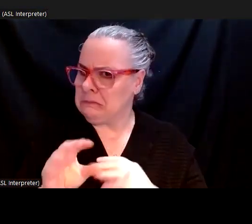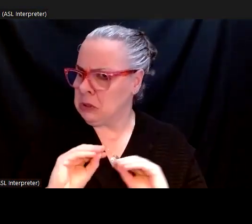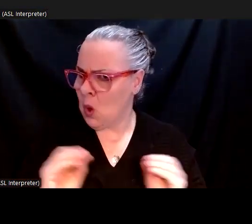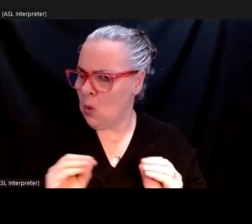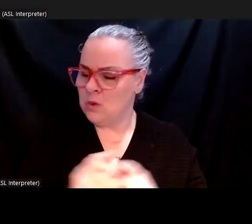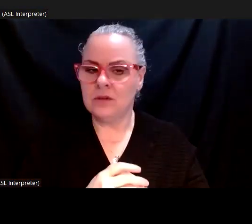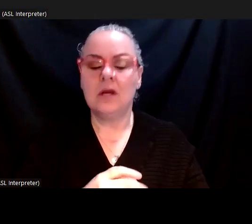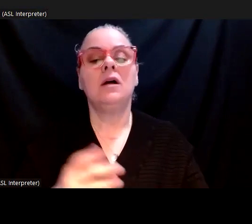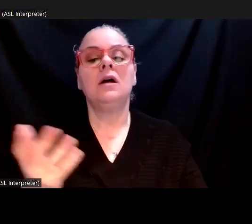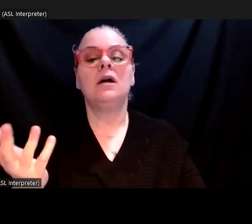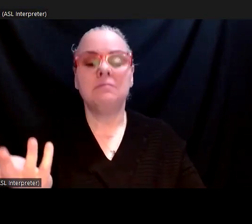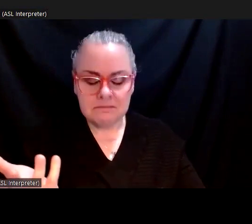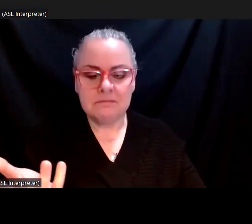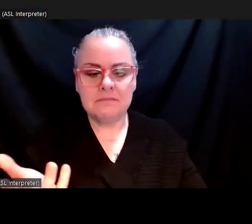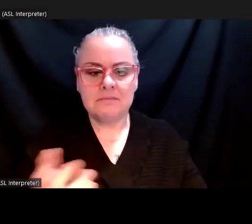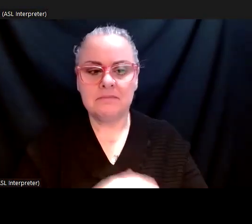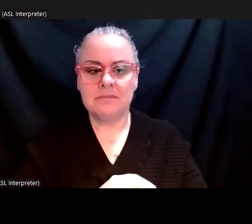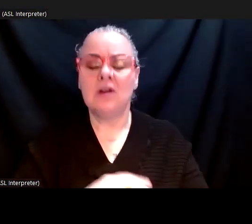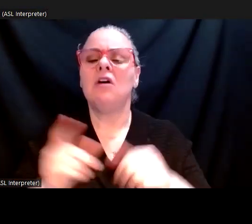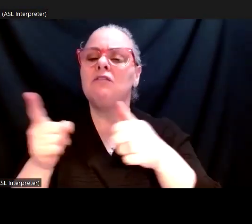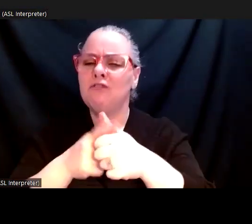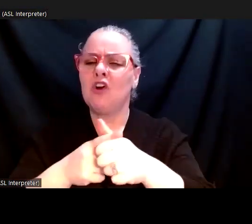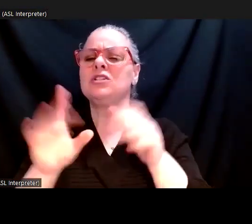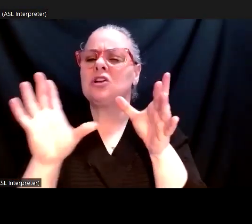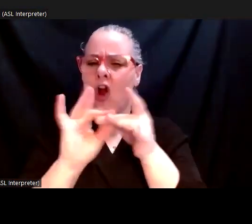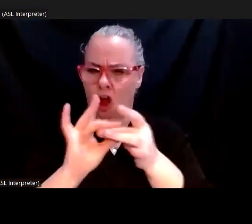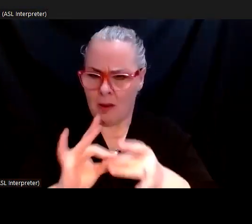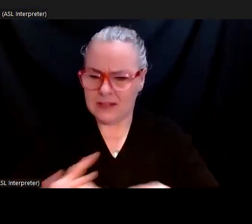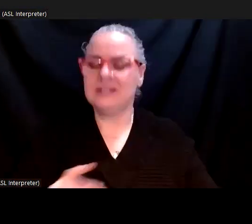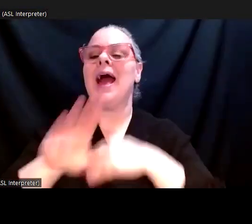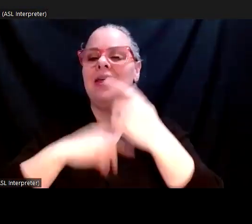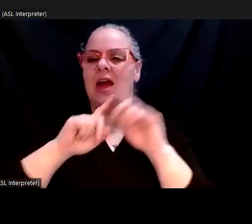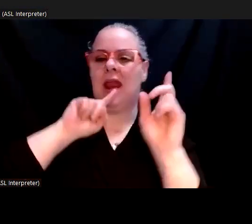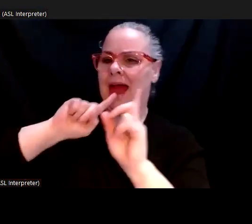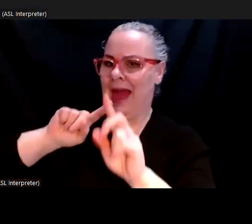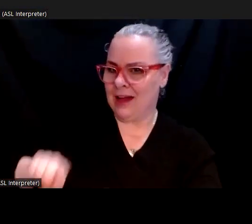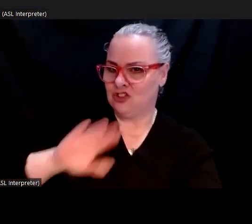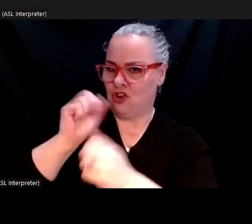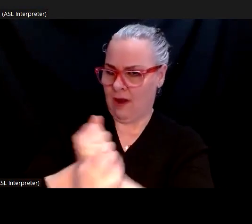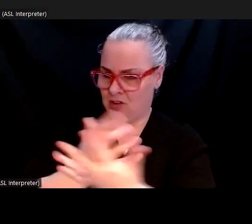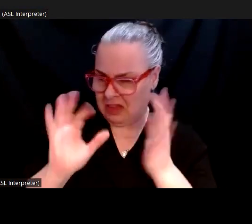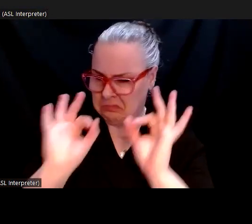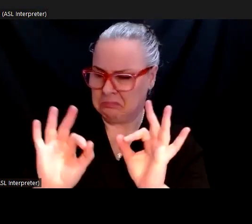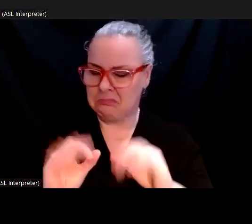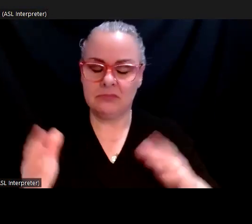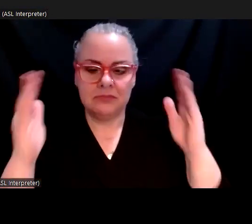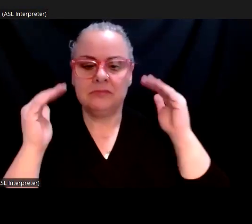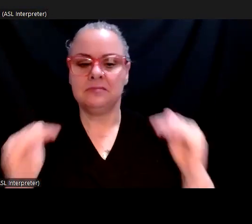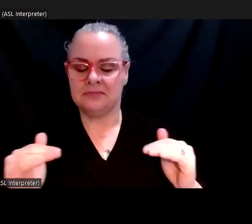Yeah. So why don't we listen to all the comments and questions, and then I can answer your question, if that's okay.